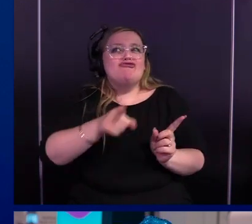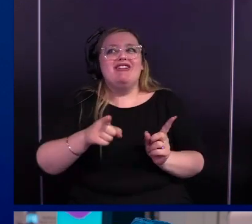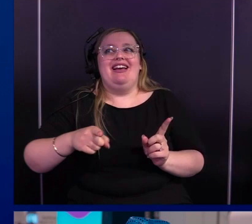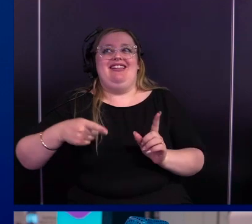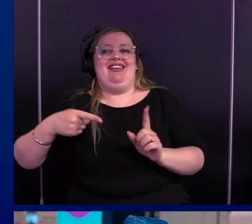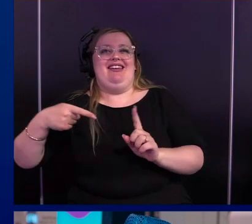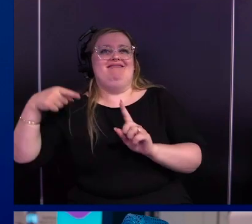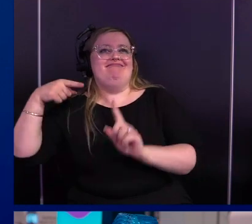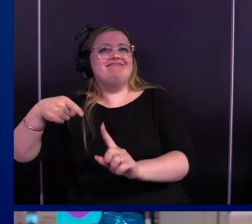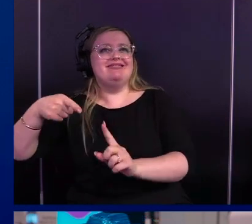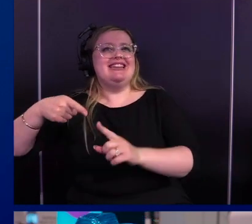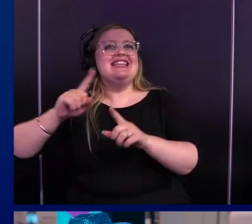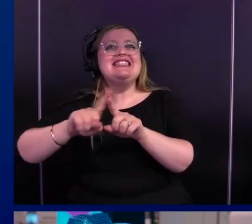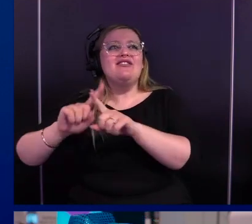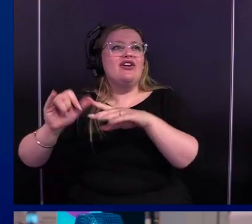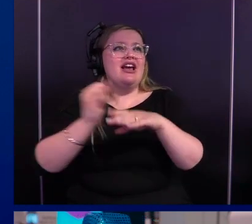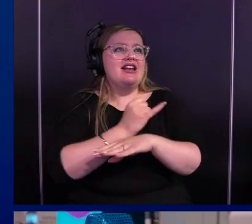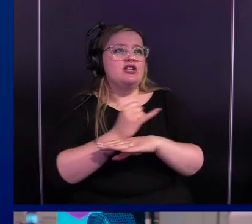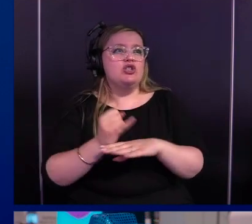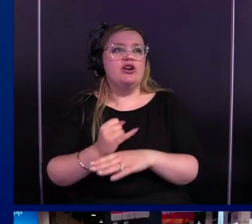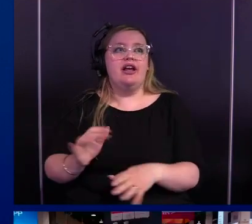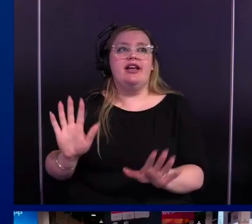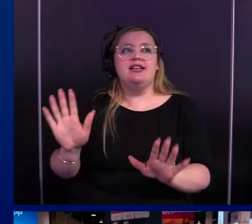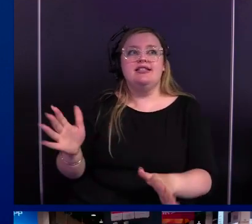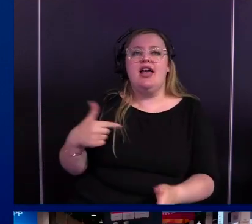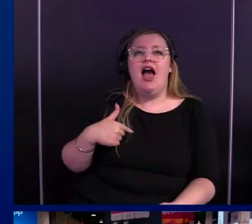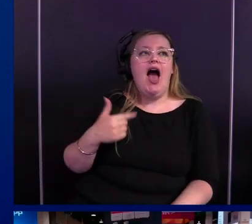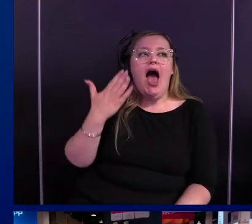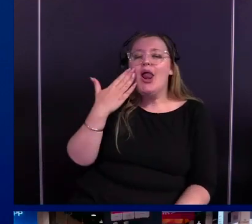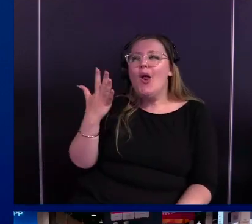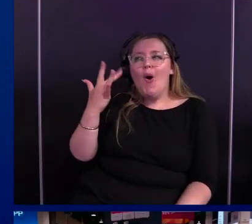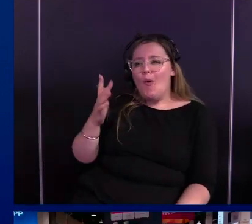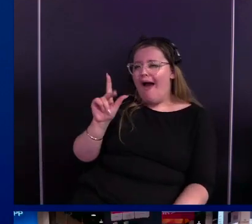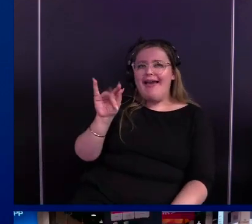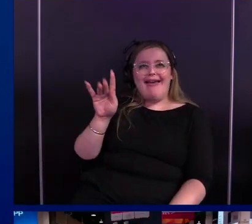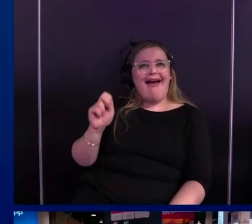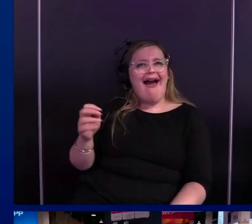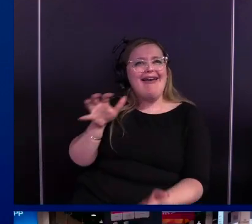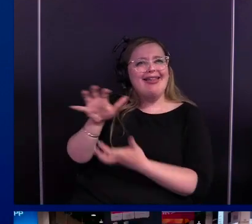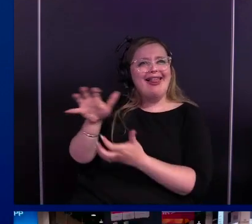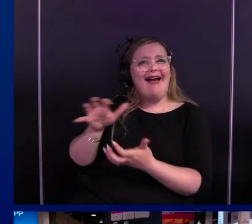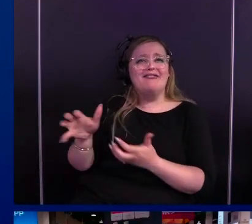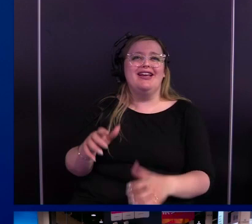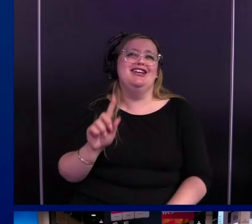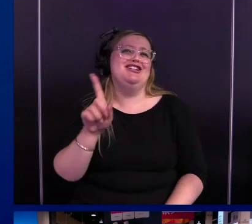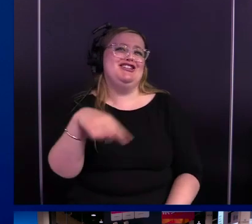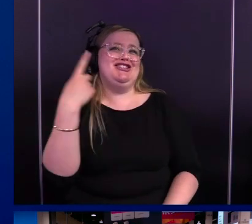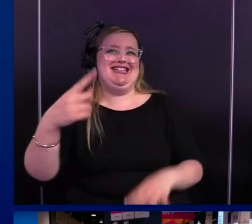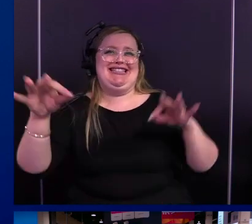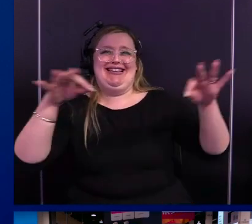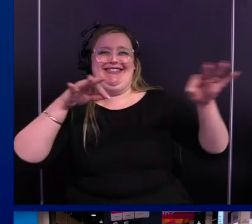the industries that are related to it. I'm getting distracted. I don't know why Kyle's laughing over here. What's going on? Oh, just the overview.